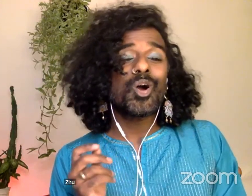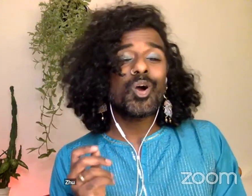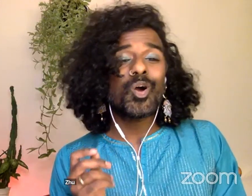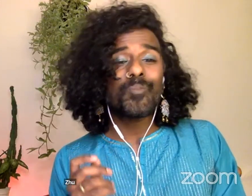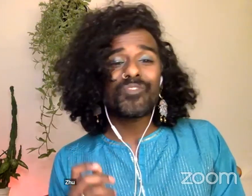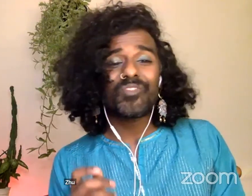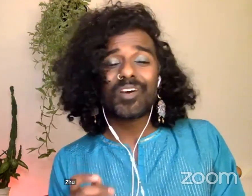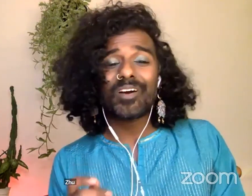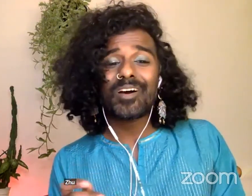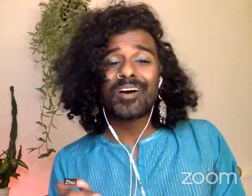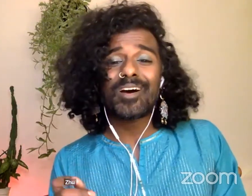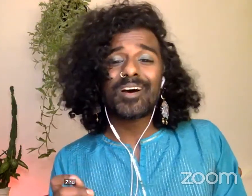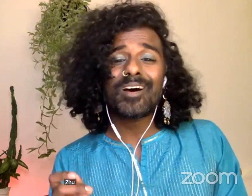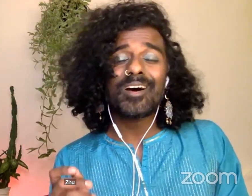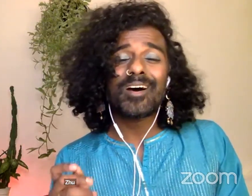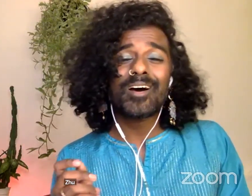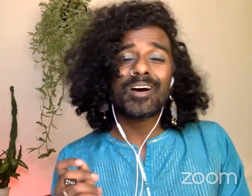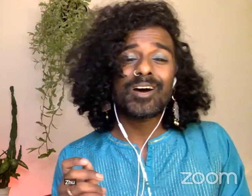zoom,